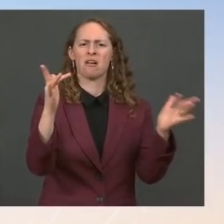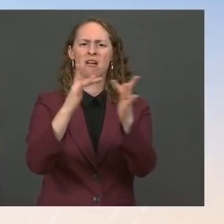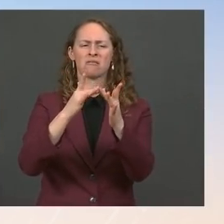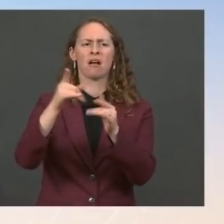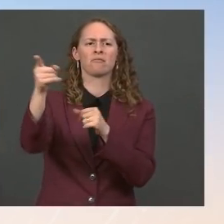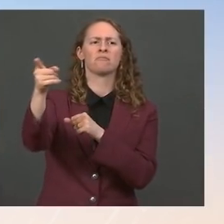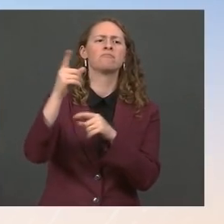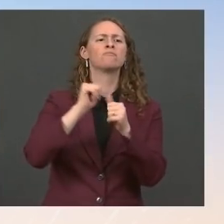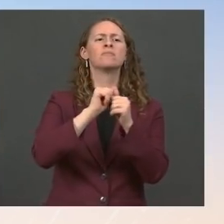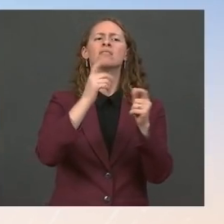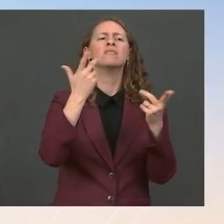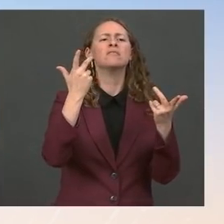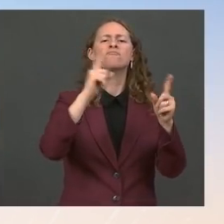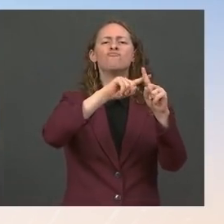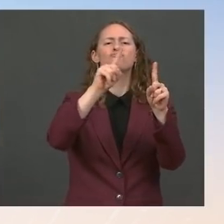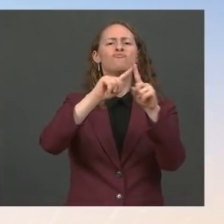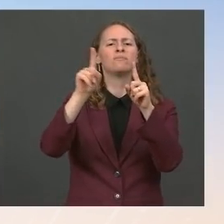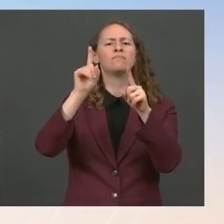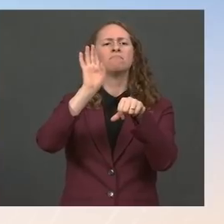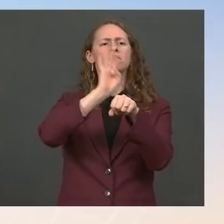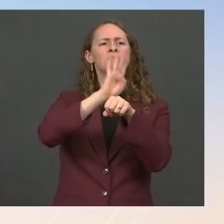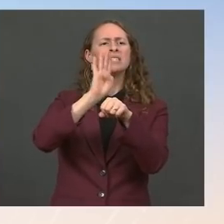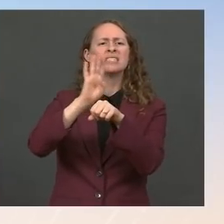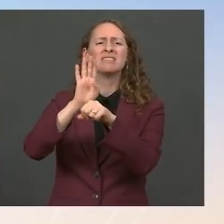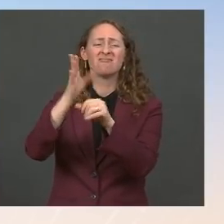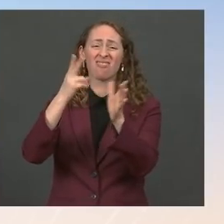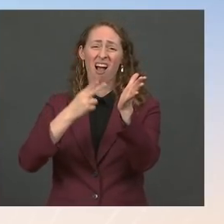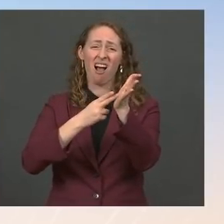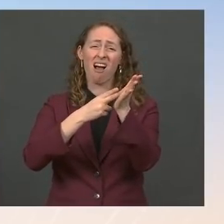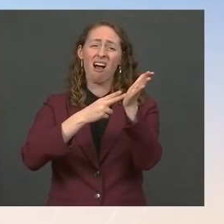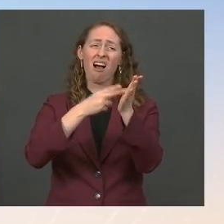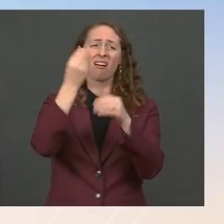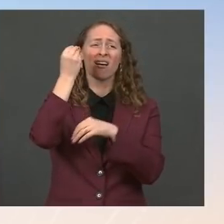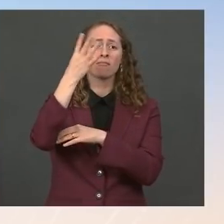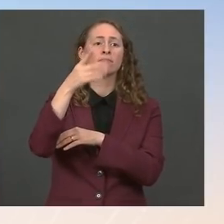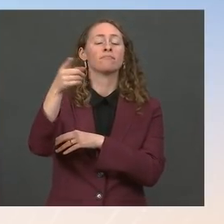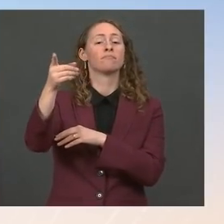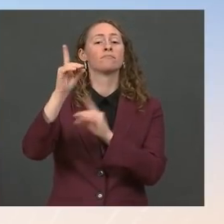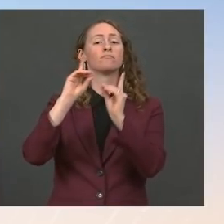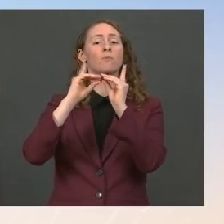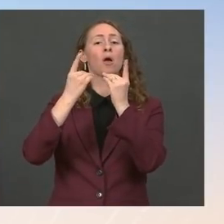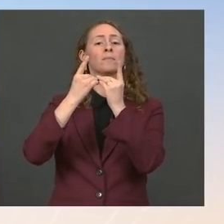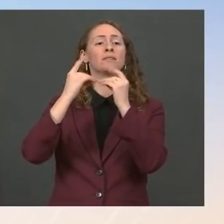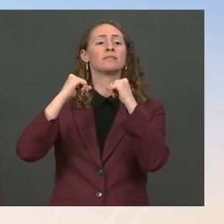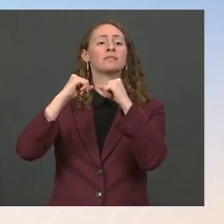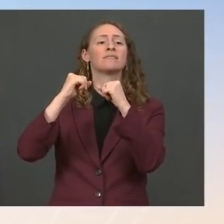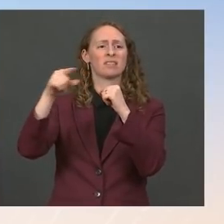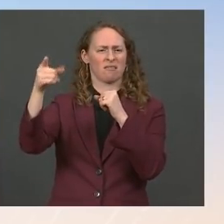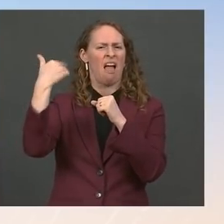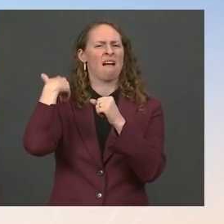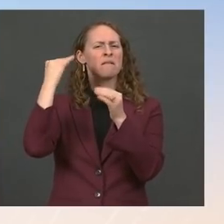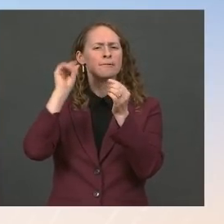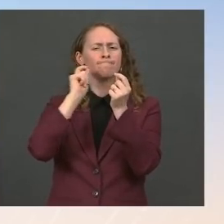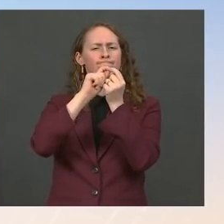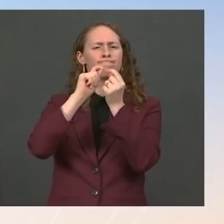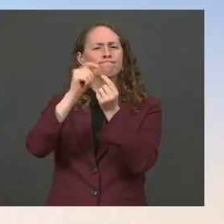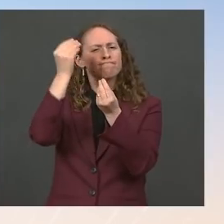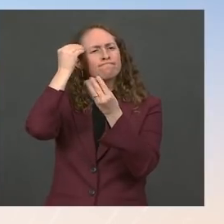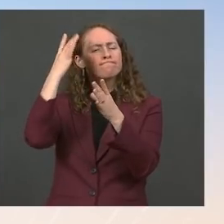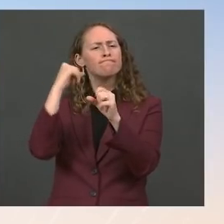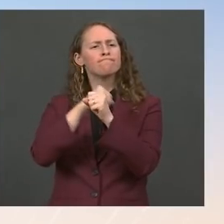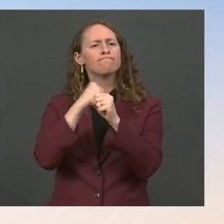of companies, organizations. Frankly, the Department of Defense can also give you the up-to-date statistics on members of the military. I believe it's